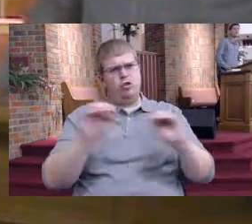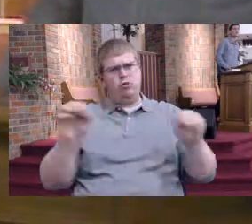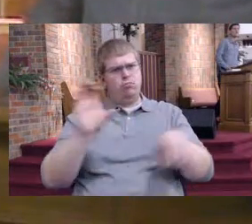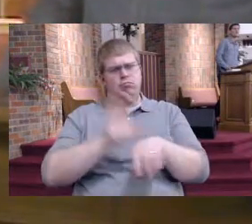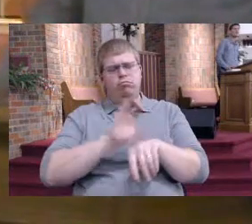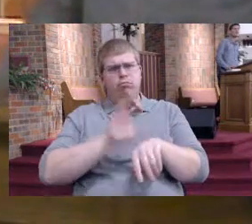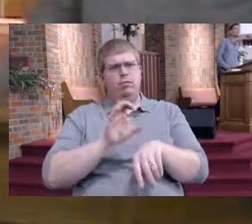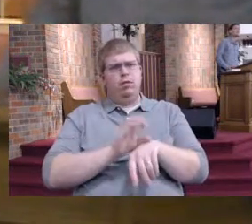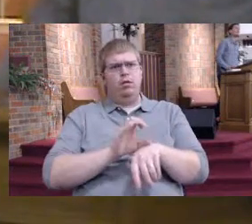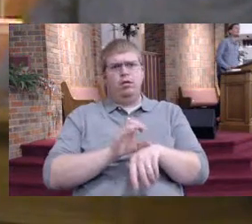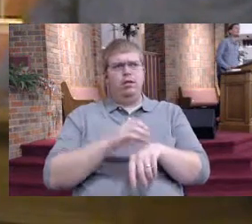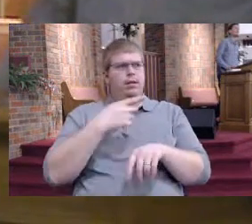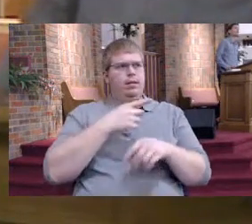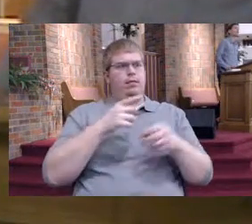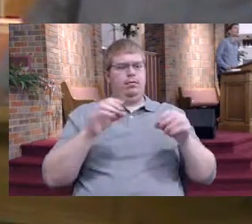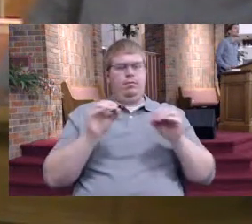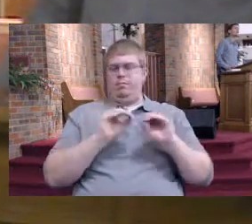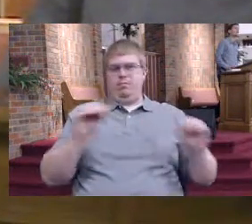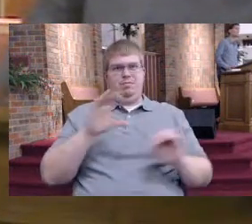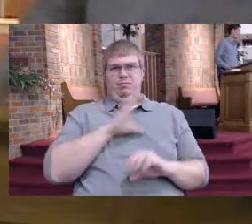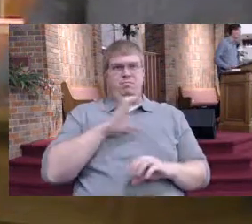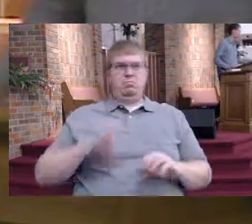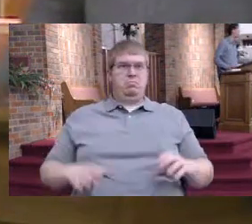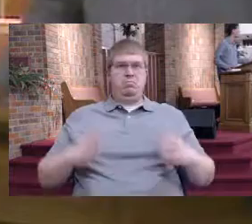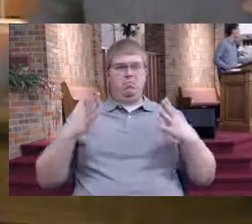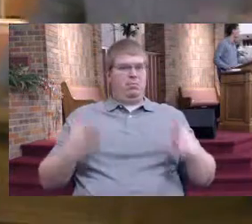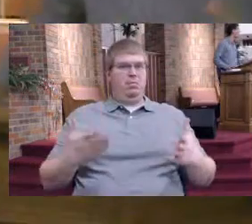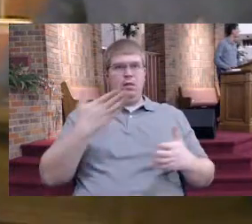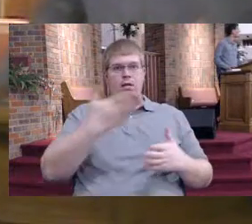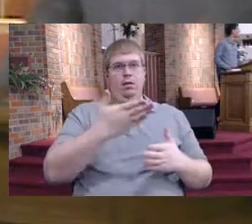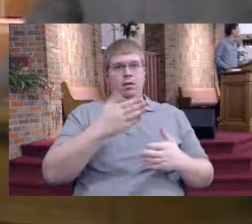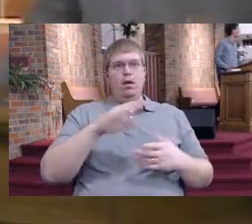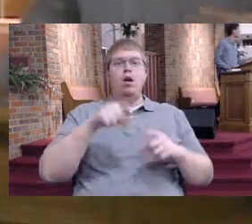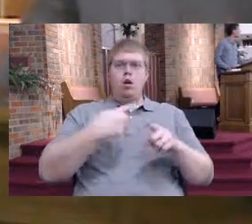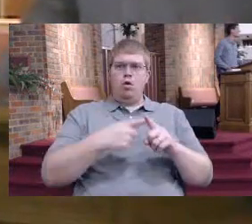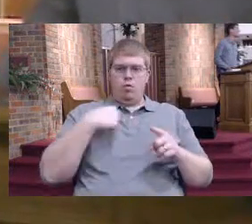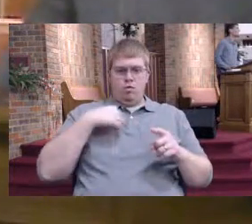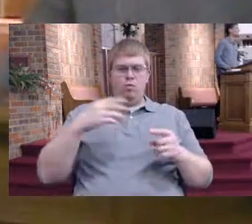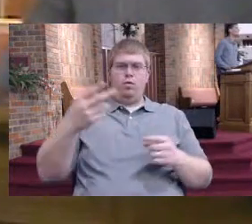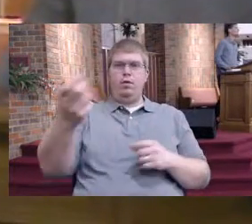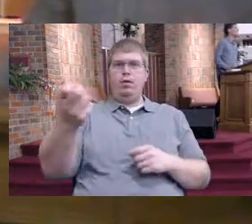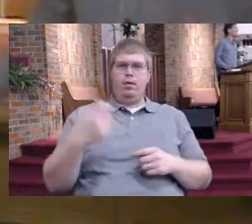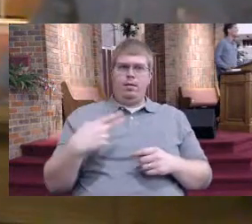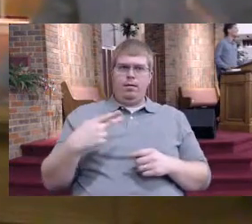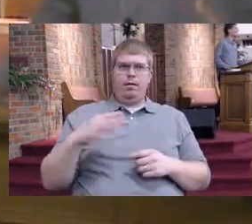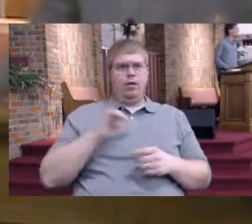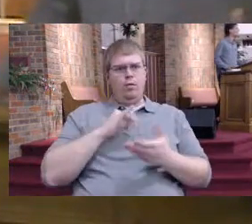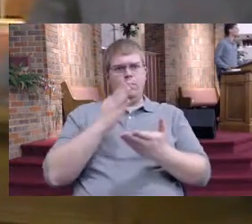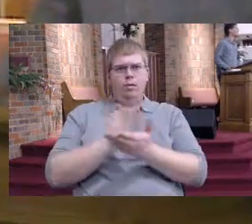have hardly any Christians at all. And so on our way back, we stopped in their village. We